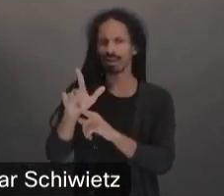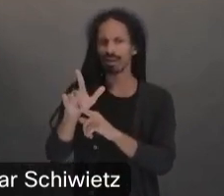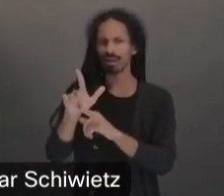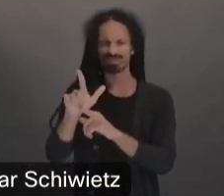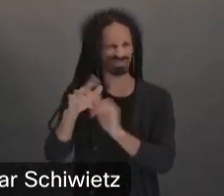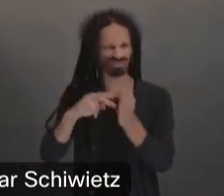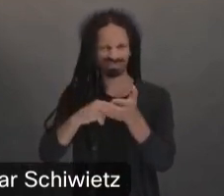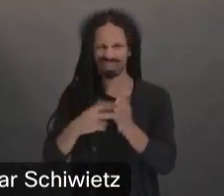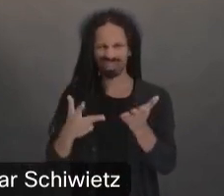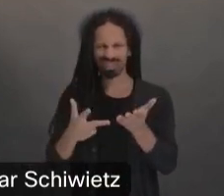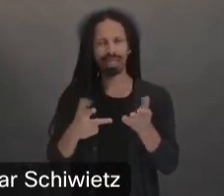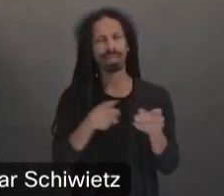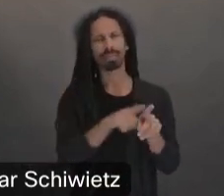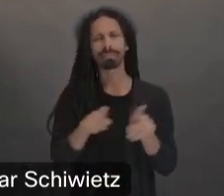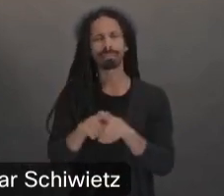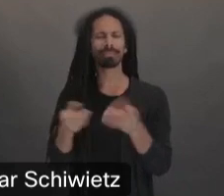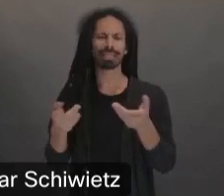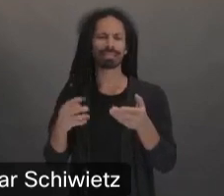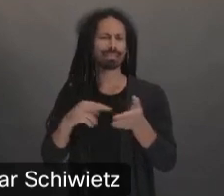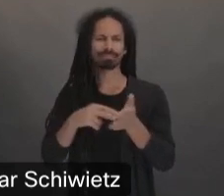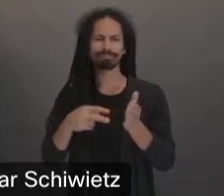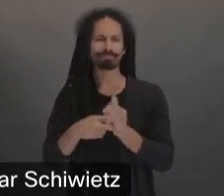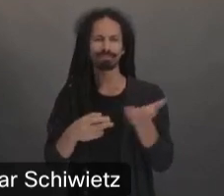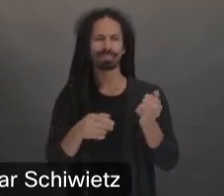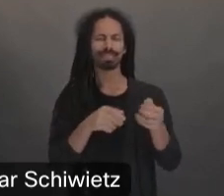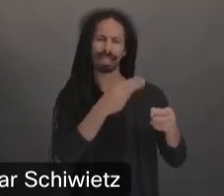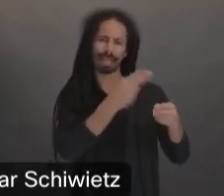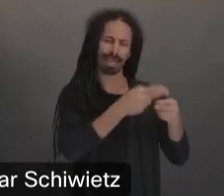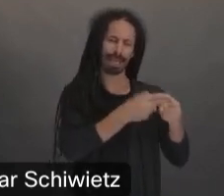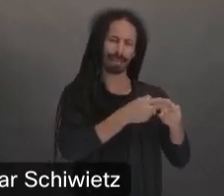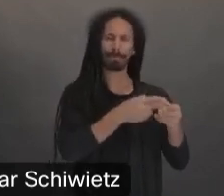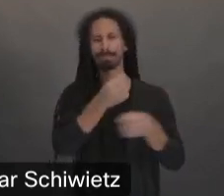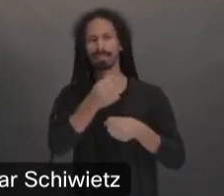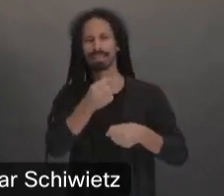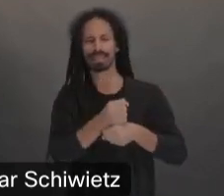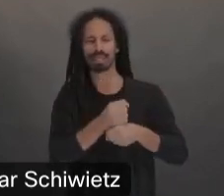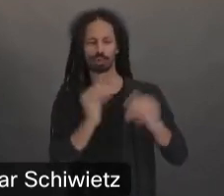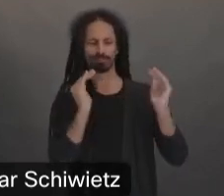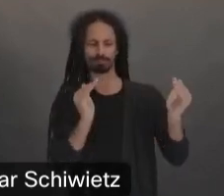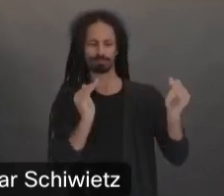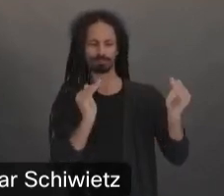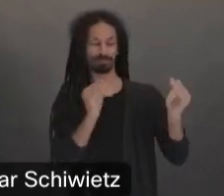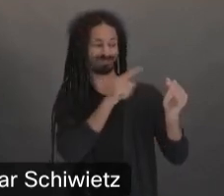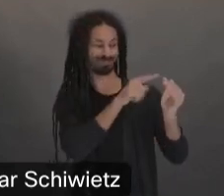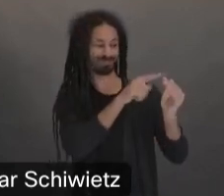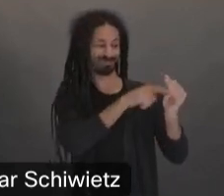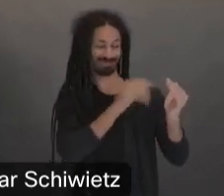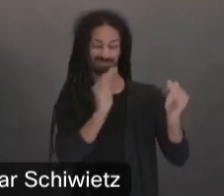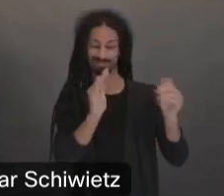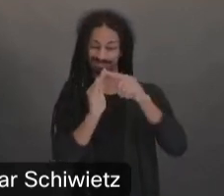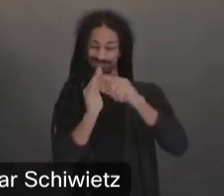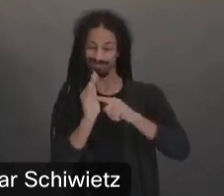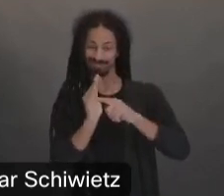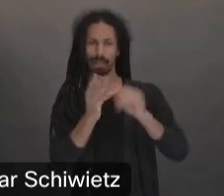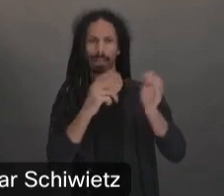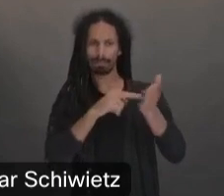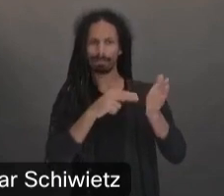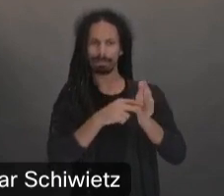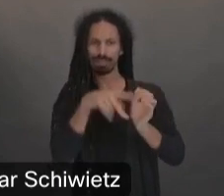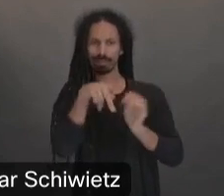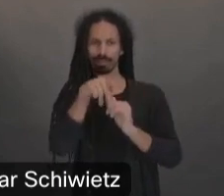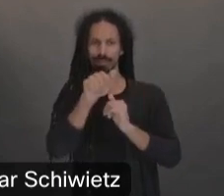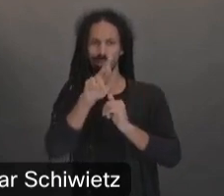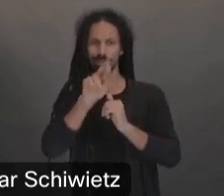we use parentheses and put the author and date elements within those parentheses, or another common term is brackets